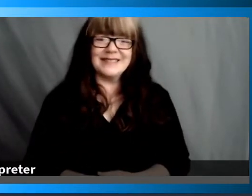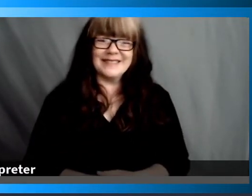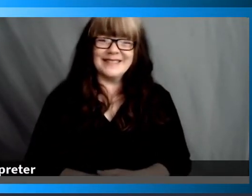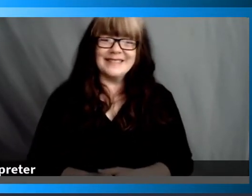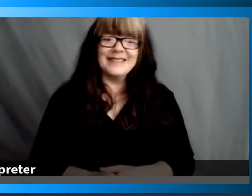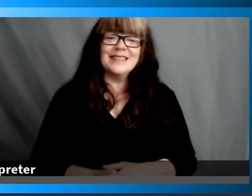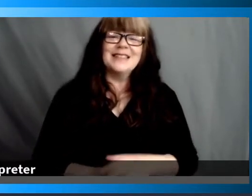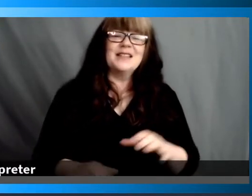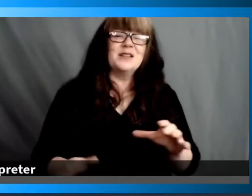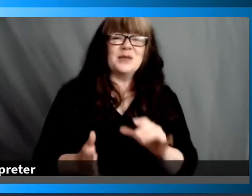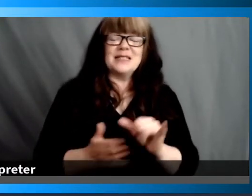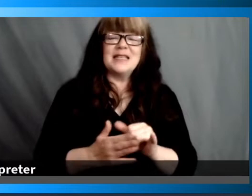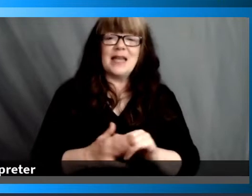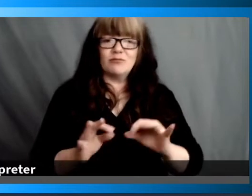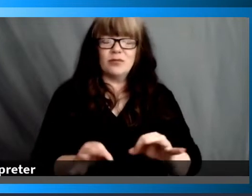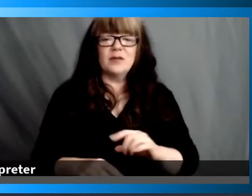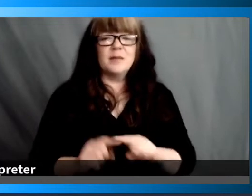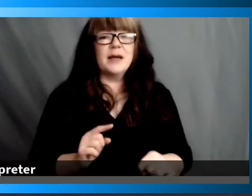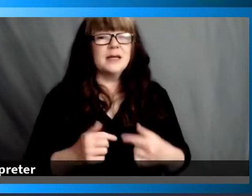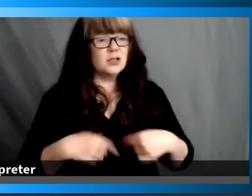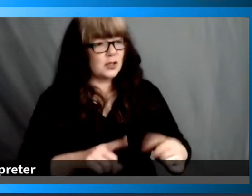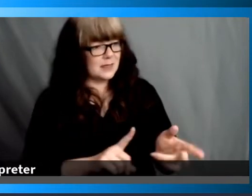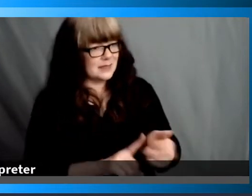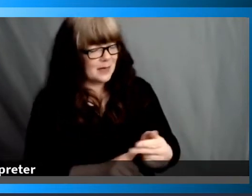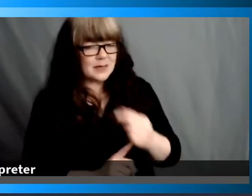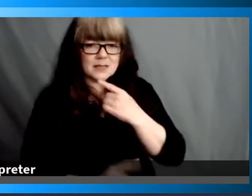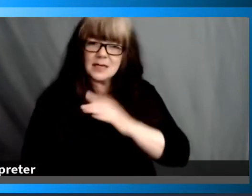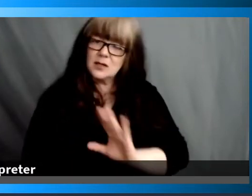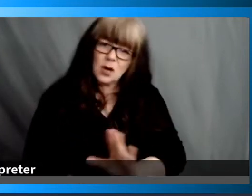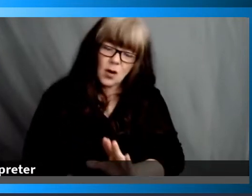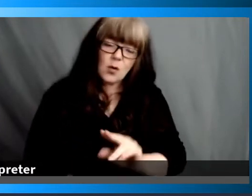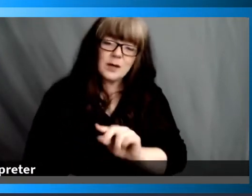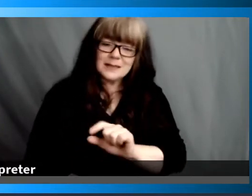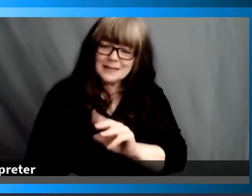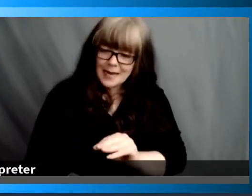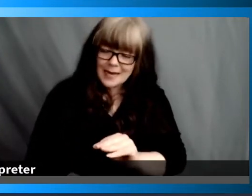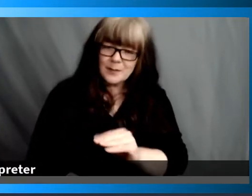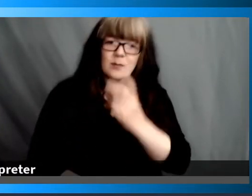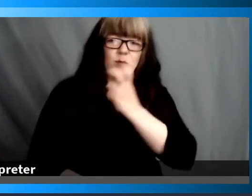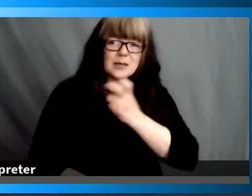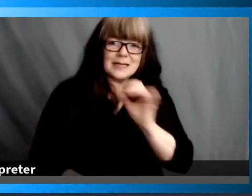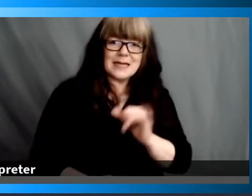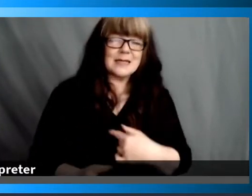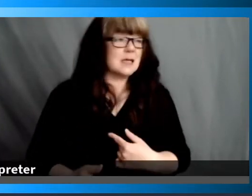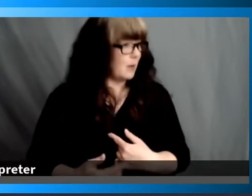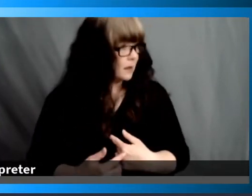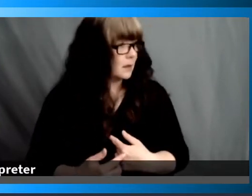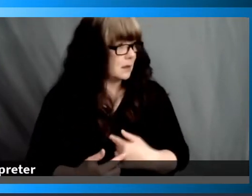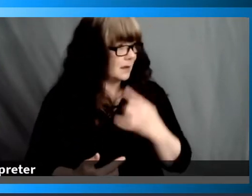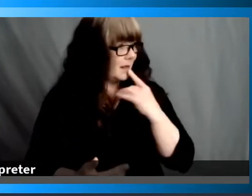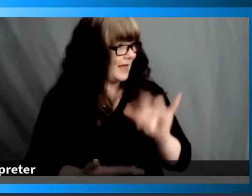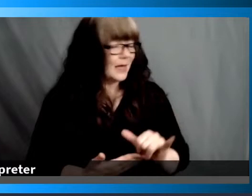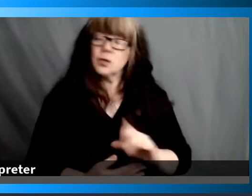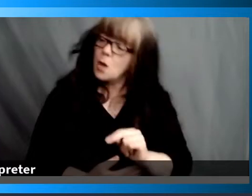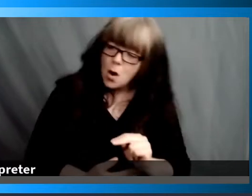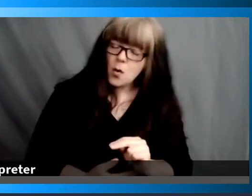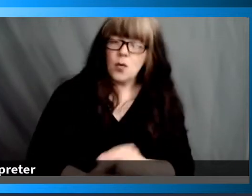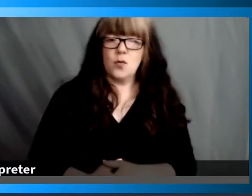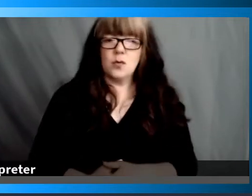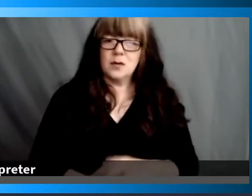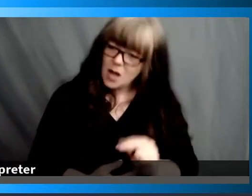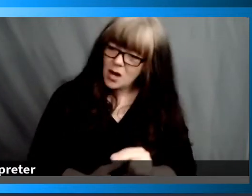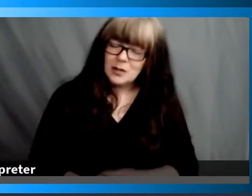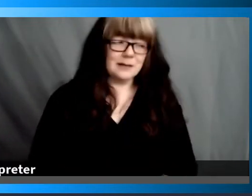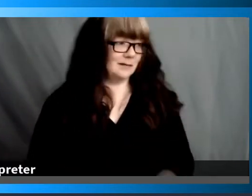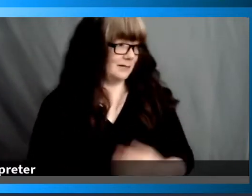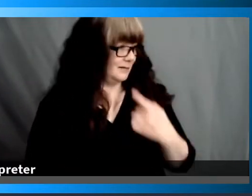We did it all the day in the hotel. And you're like, Tam, no, like this. And I'm like, no, no, no. And you're like, no, it's like this. And I'm like,